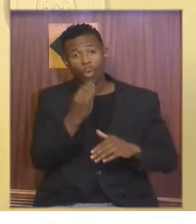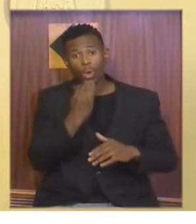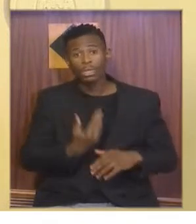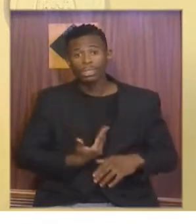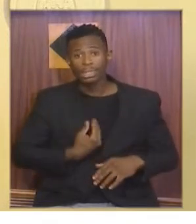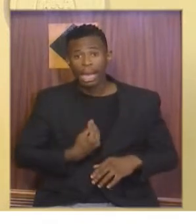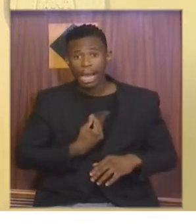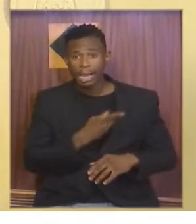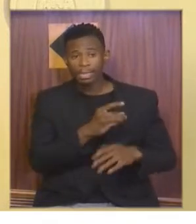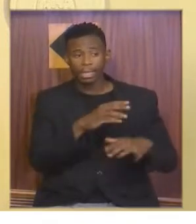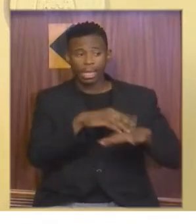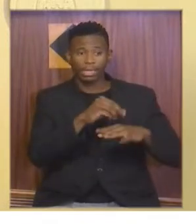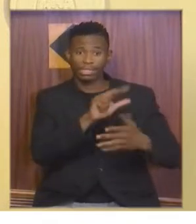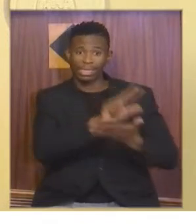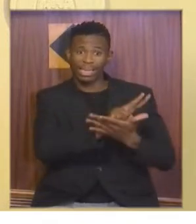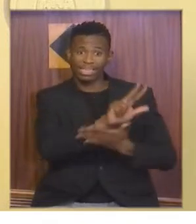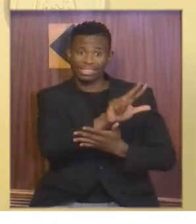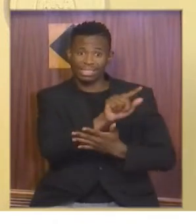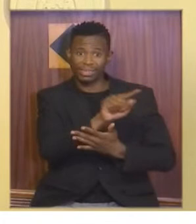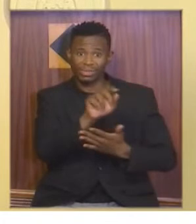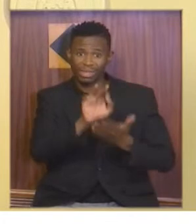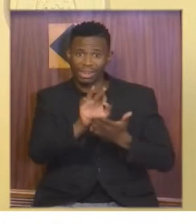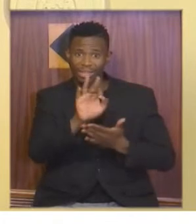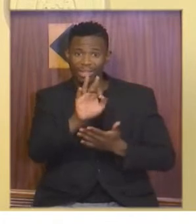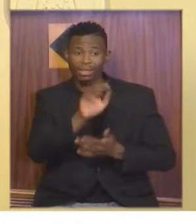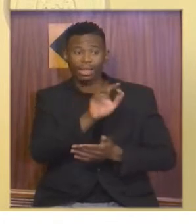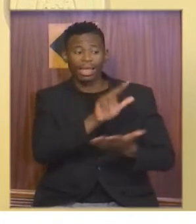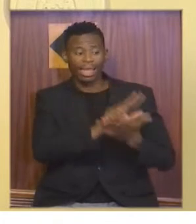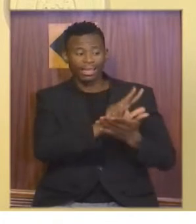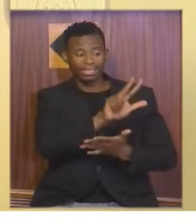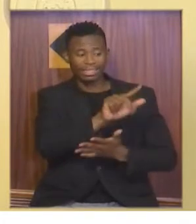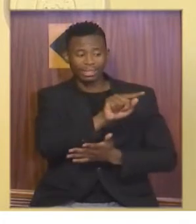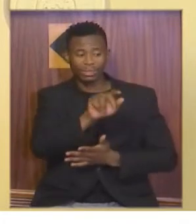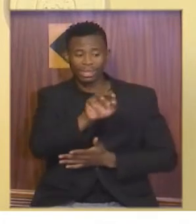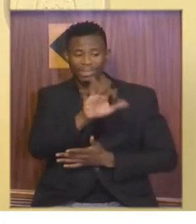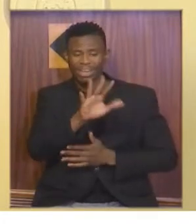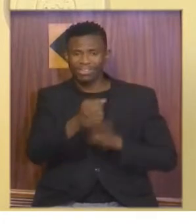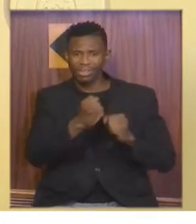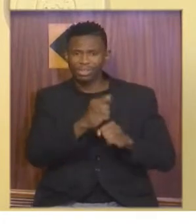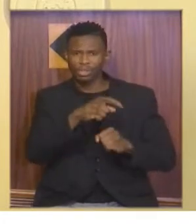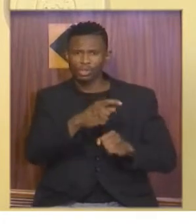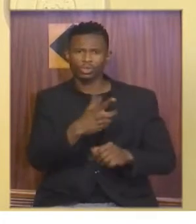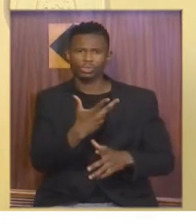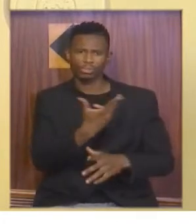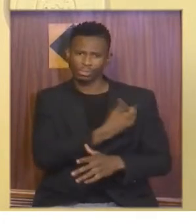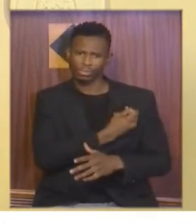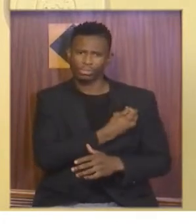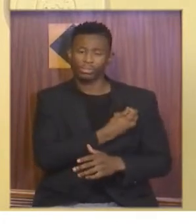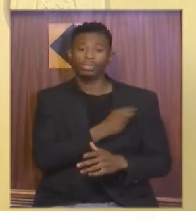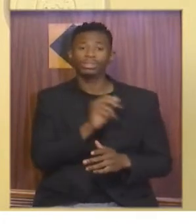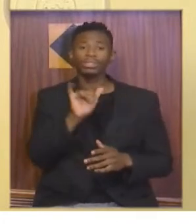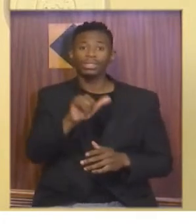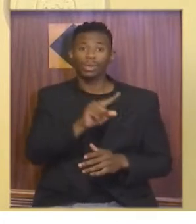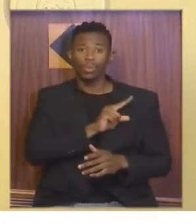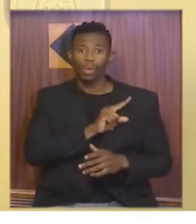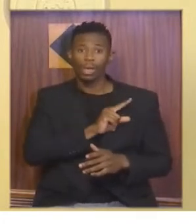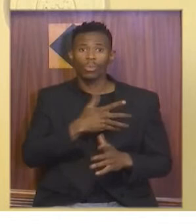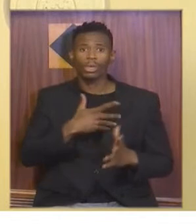years vaccinated. And that is why we launched the hashtag